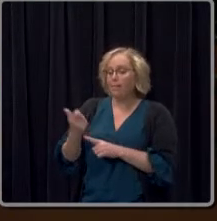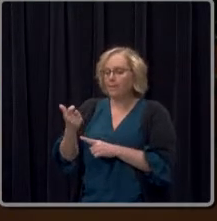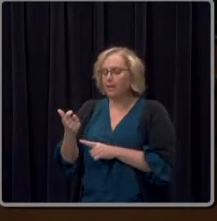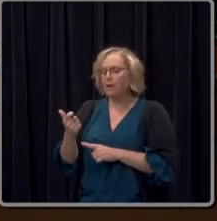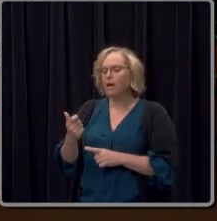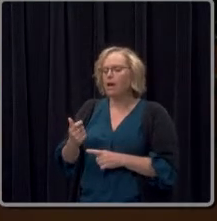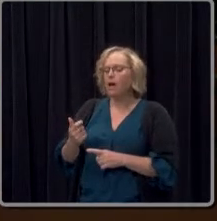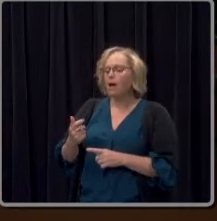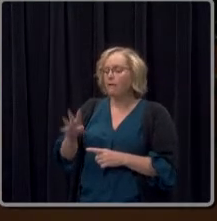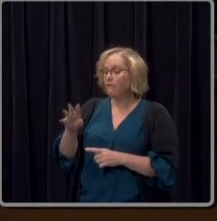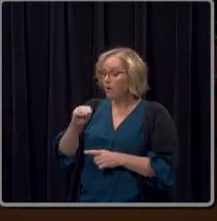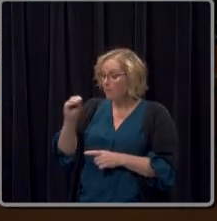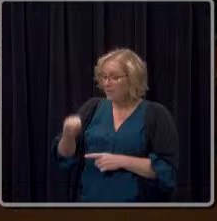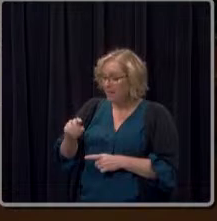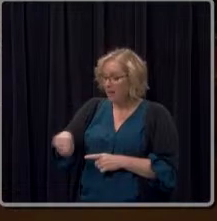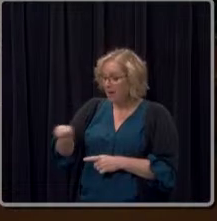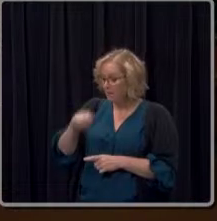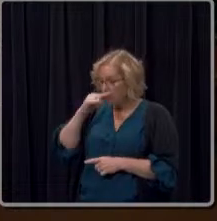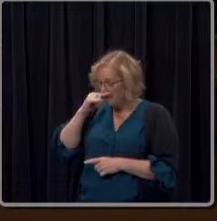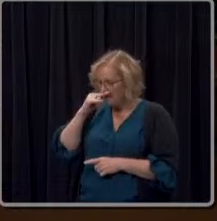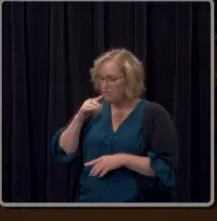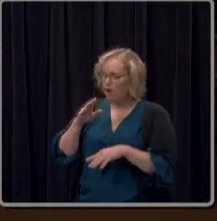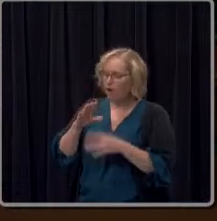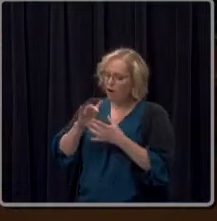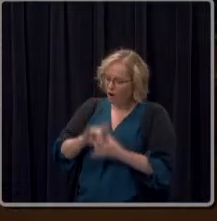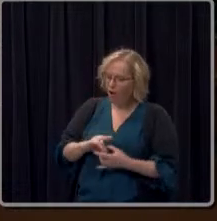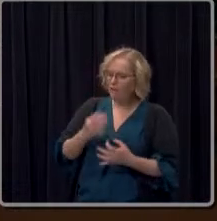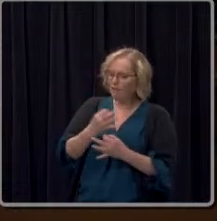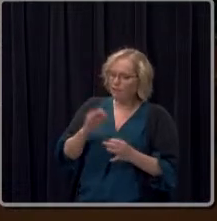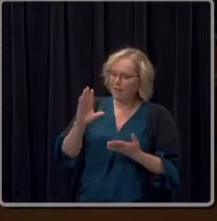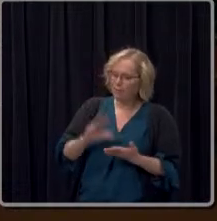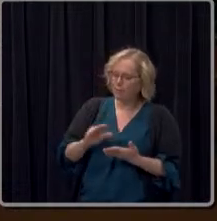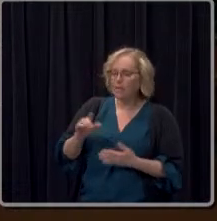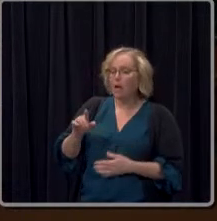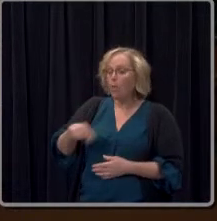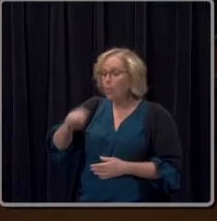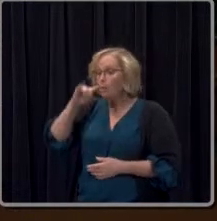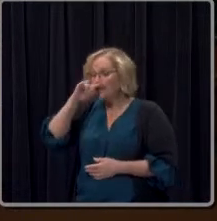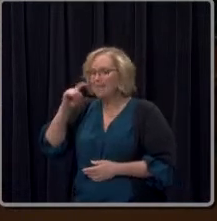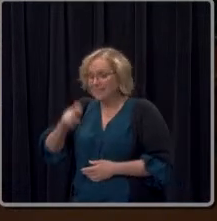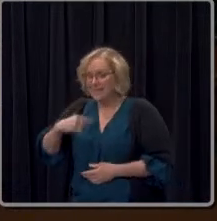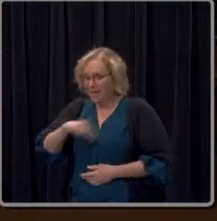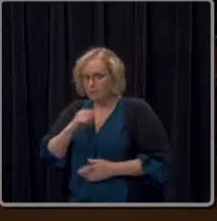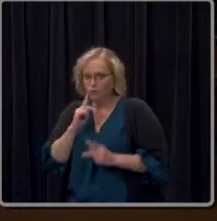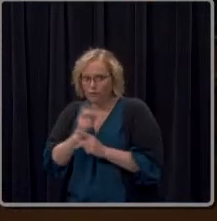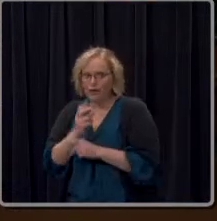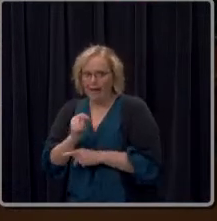and reduced lunch. Those kids need us. They need us to figure this out as a community.